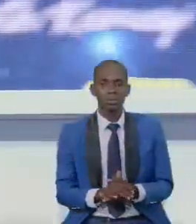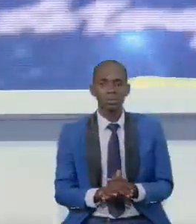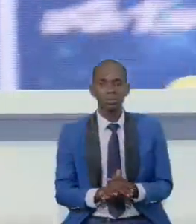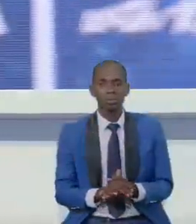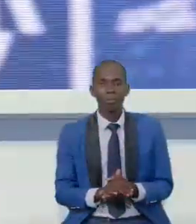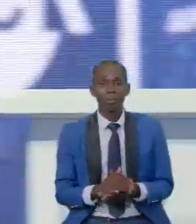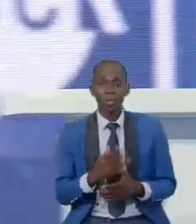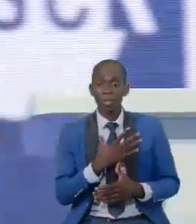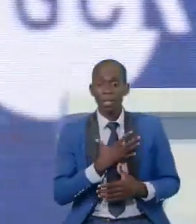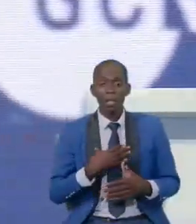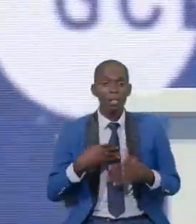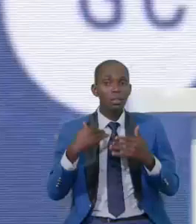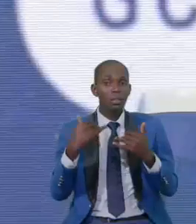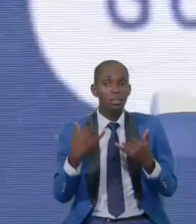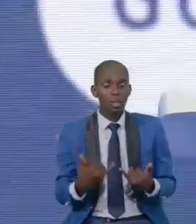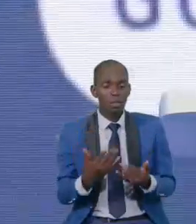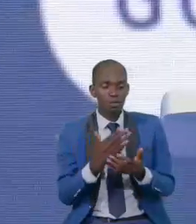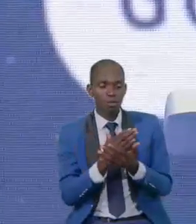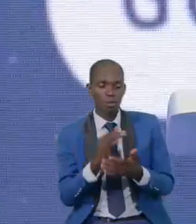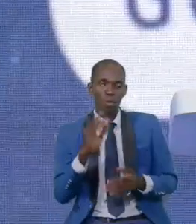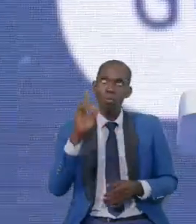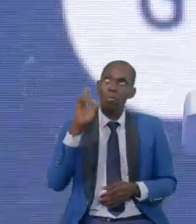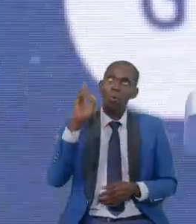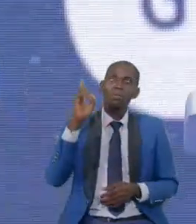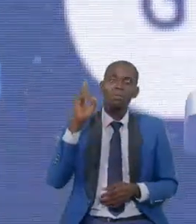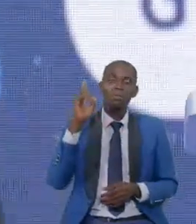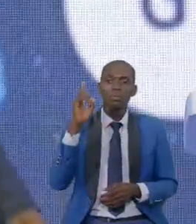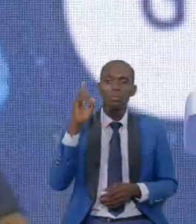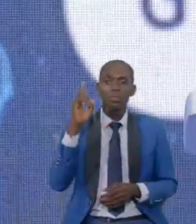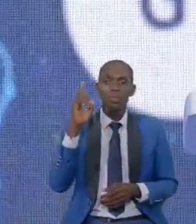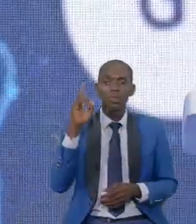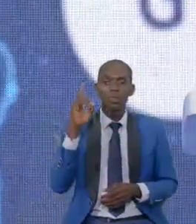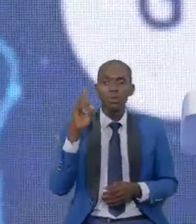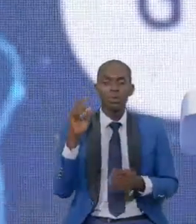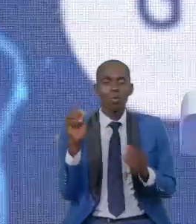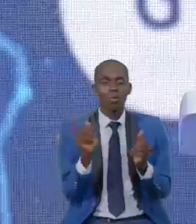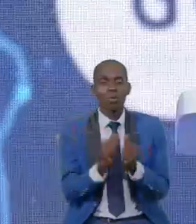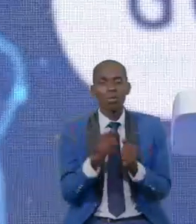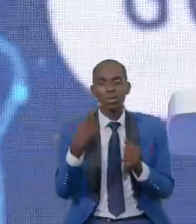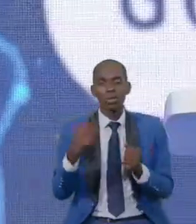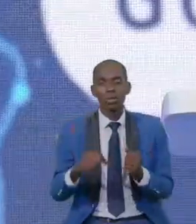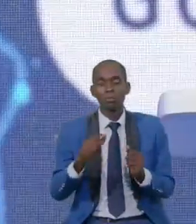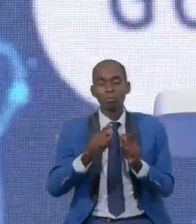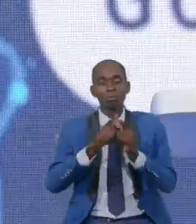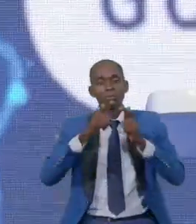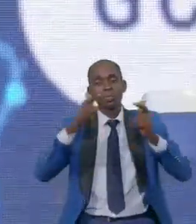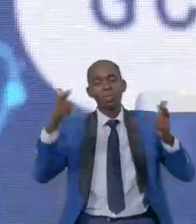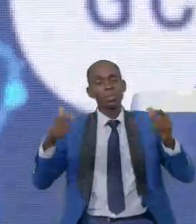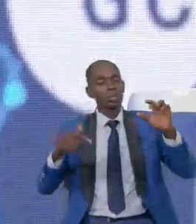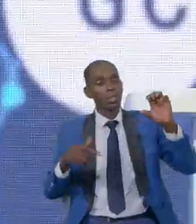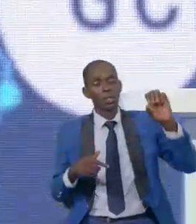And now somebody with a capital S,